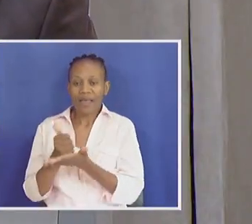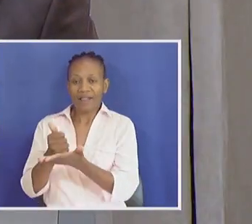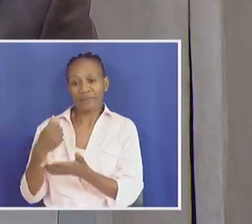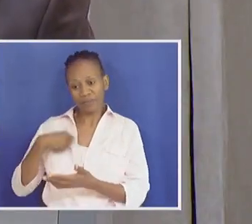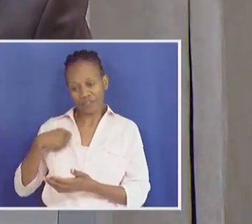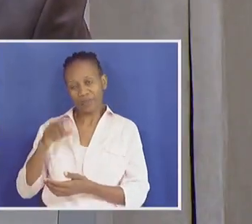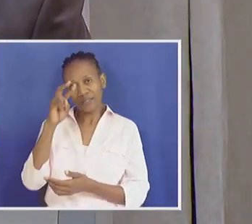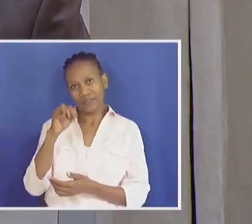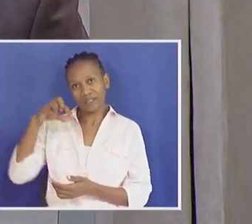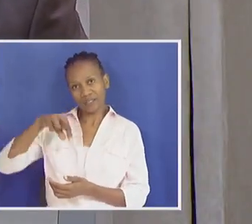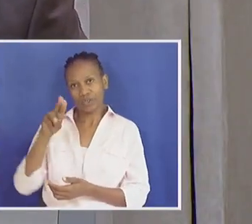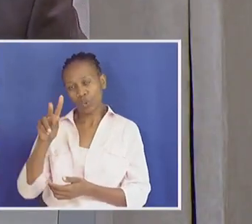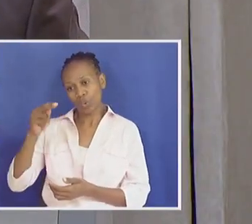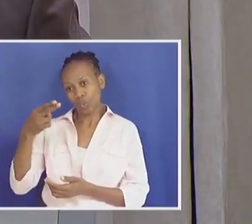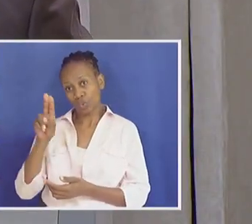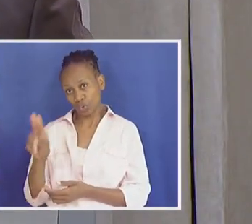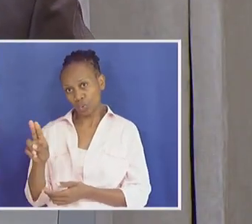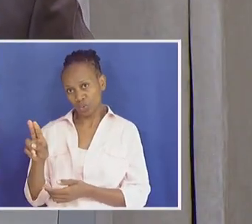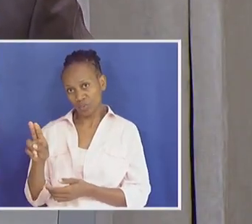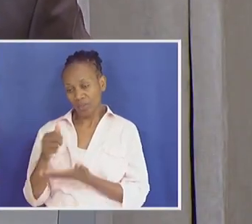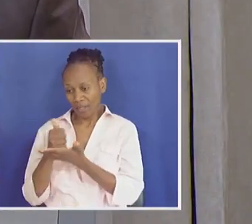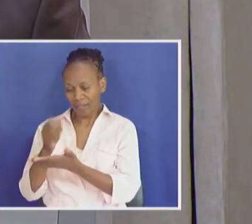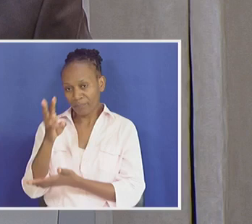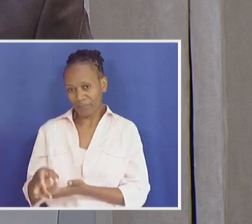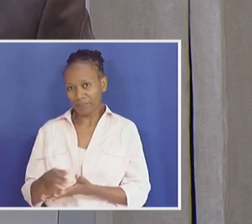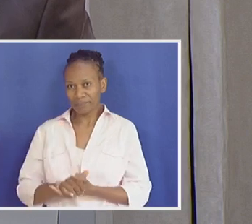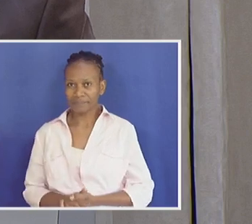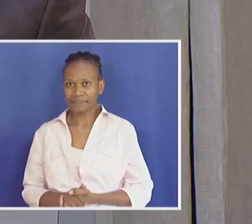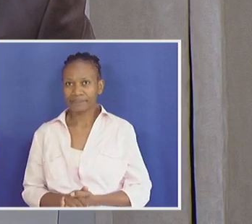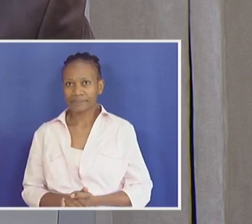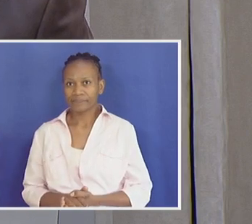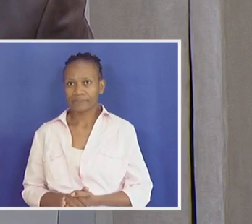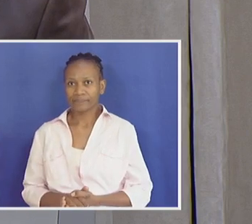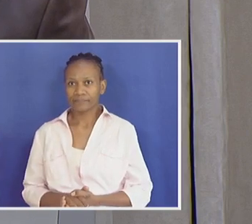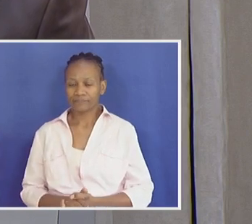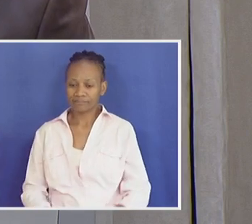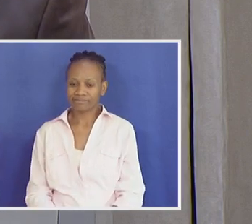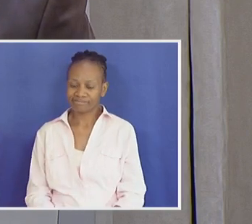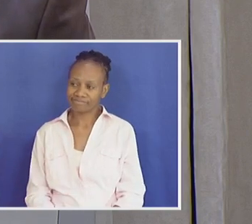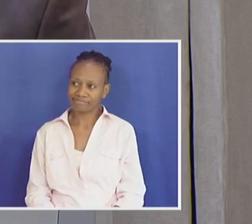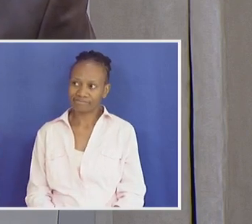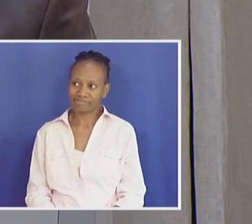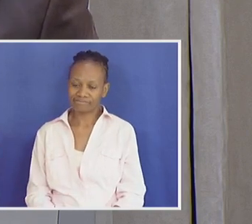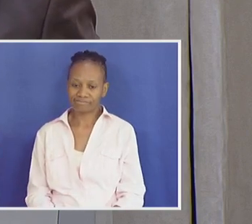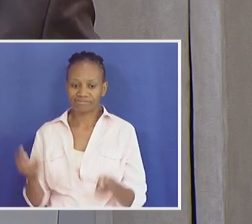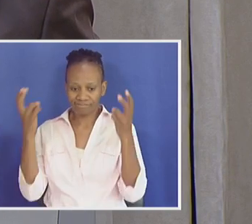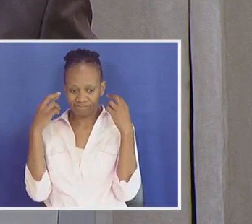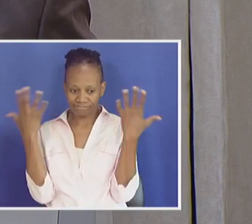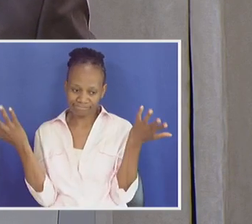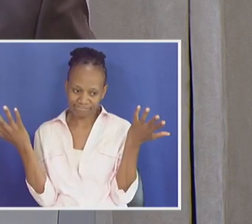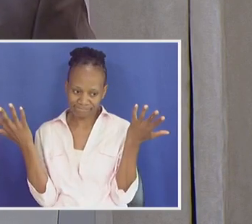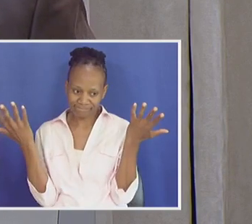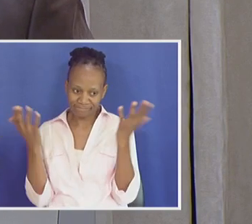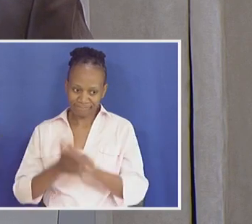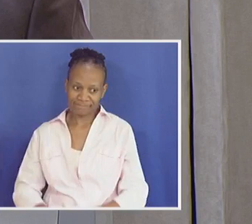Municipality in terms of Section 139, subsection 1B of the Constitution. The municipality was placed under administration after